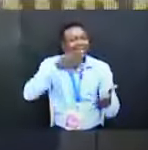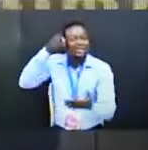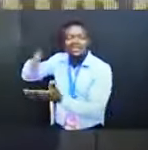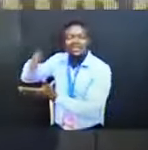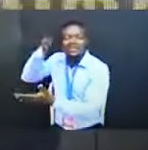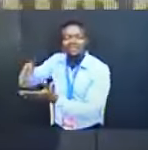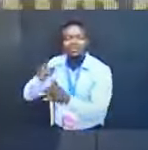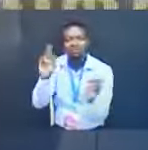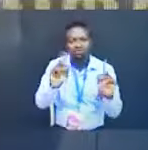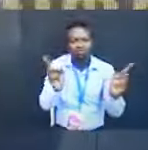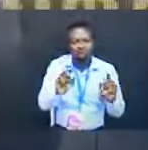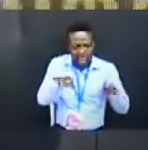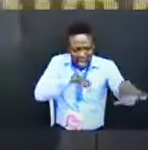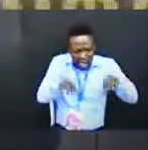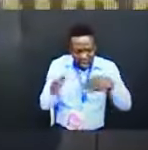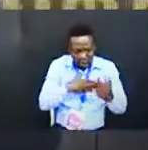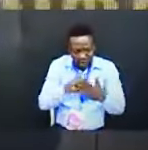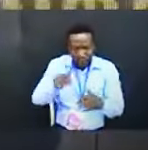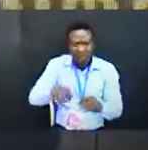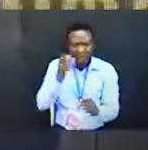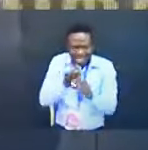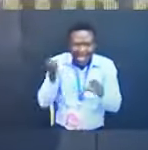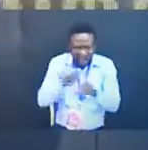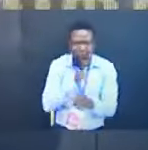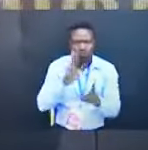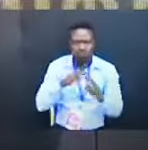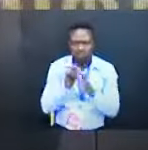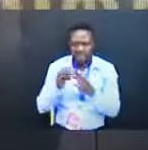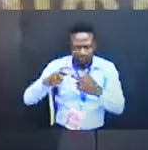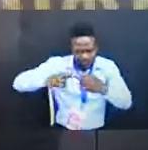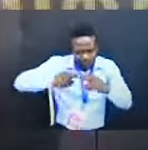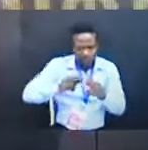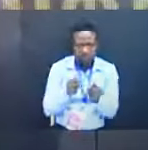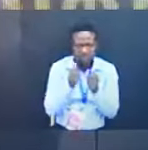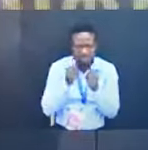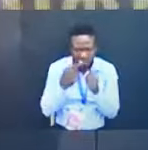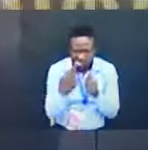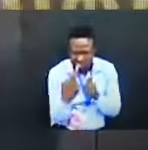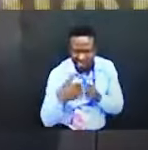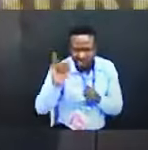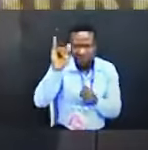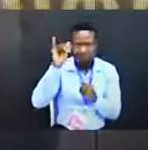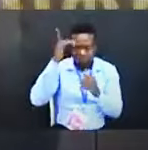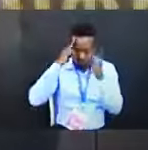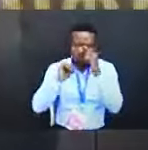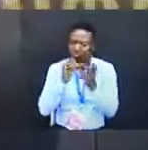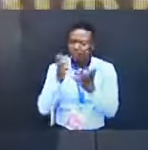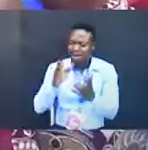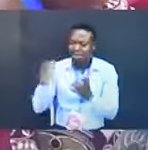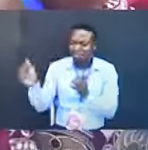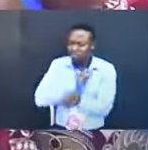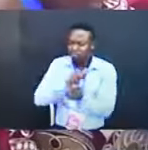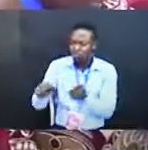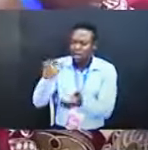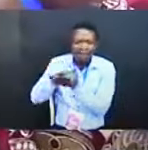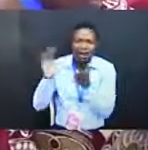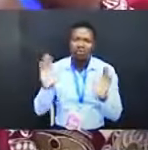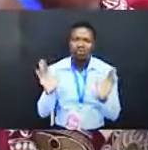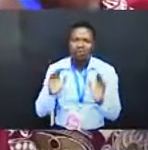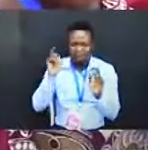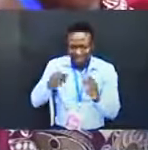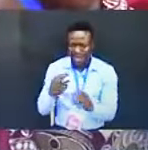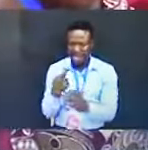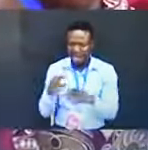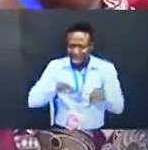actions and inactions must be guarded, because you don't have to disturb the union. Guard